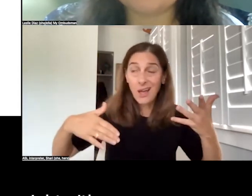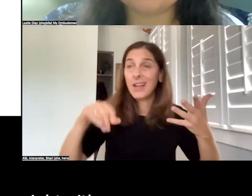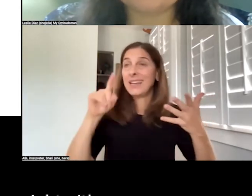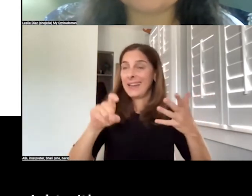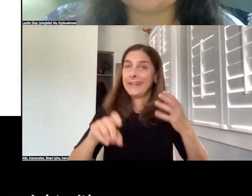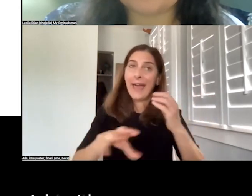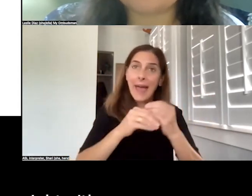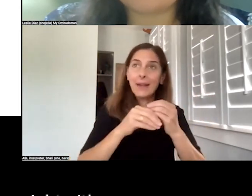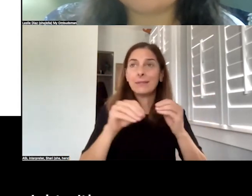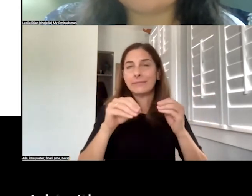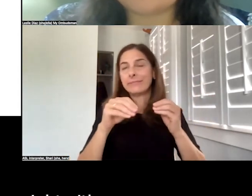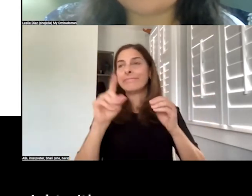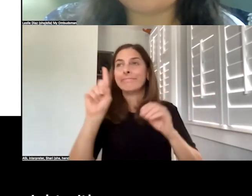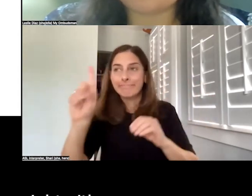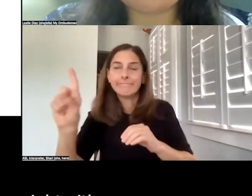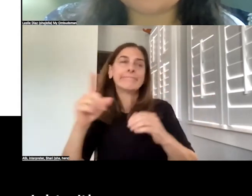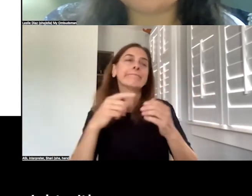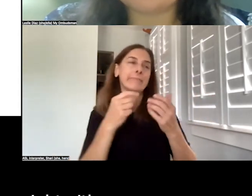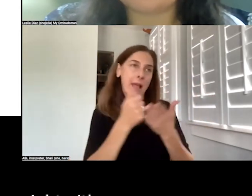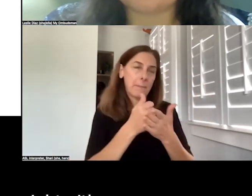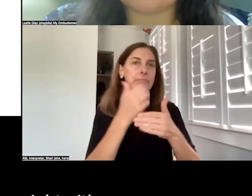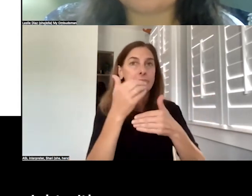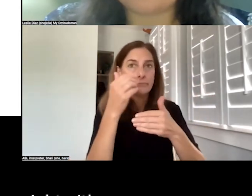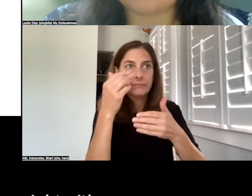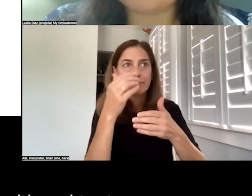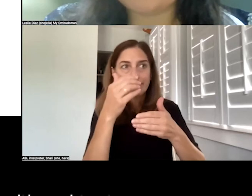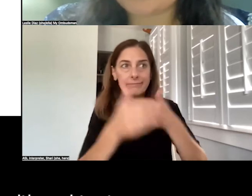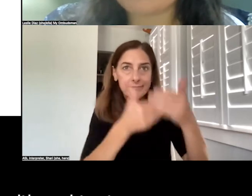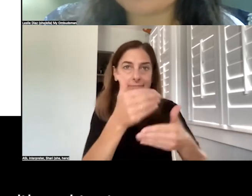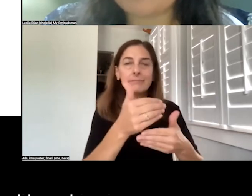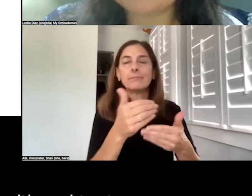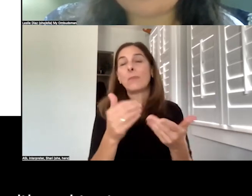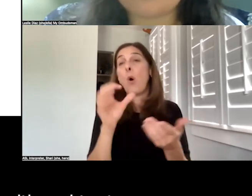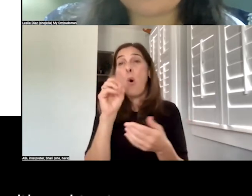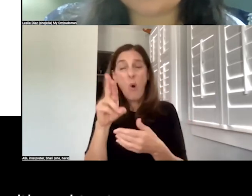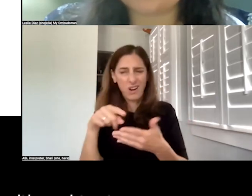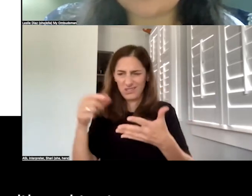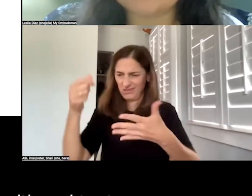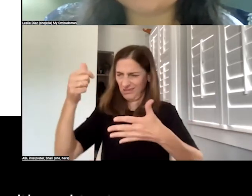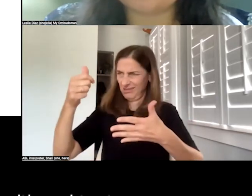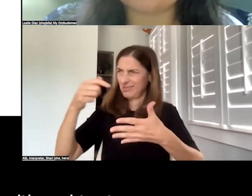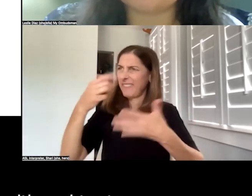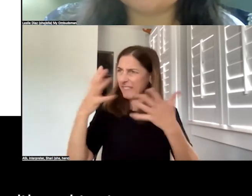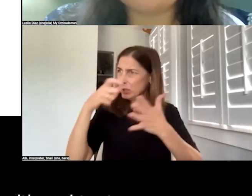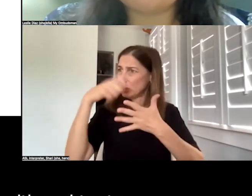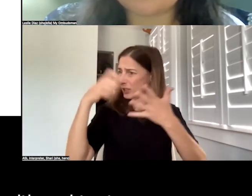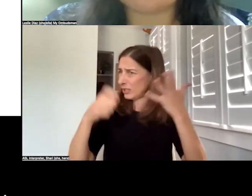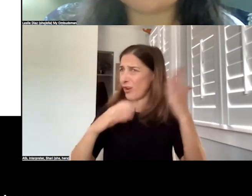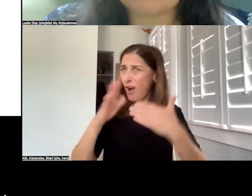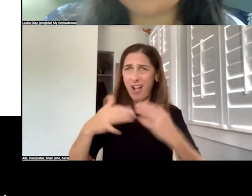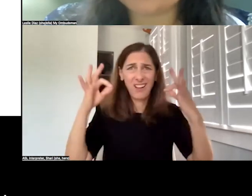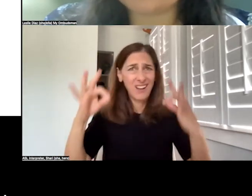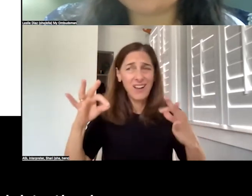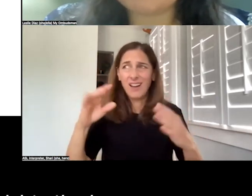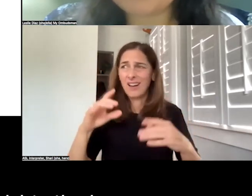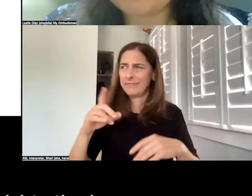And that's where we might either mediate with Mass Health and try to resolve